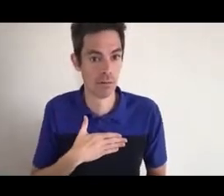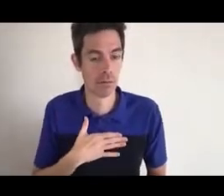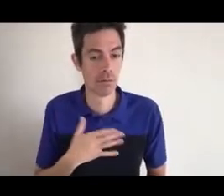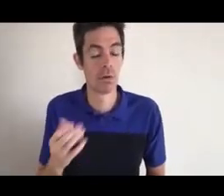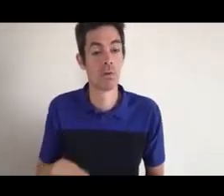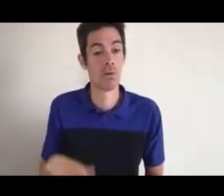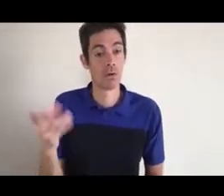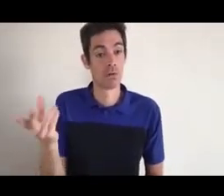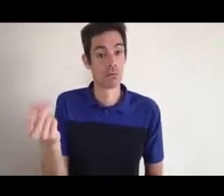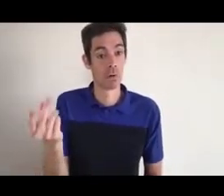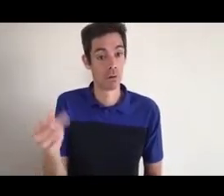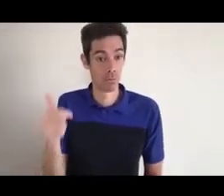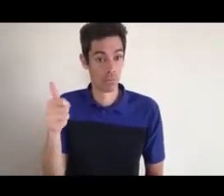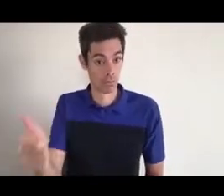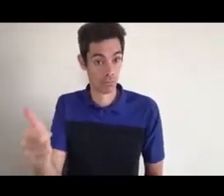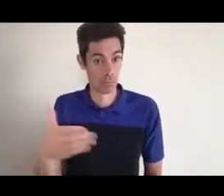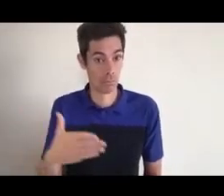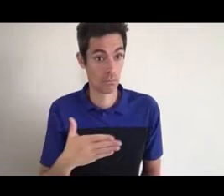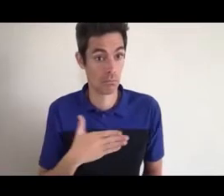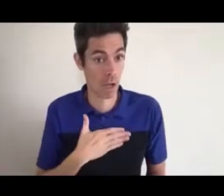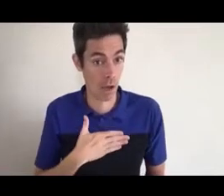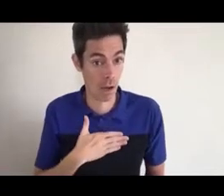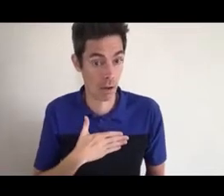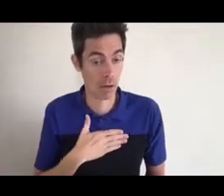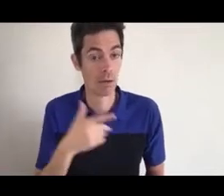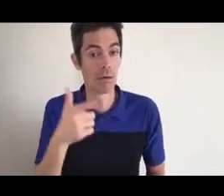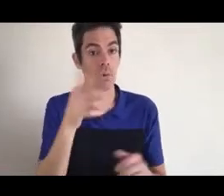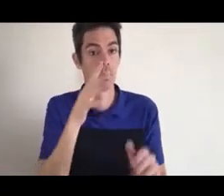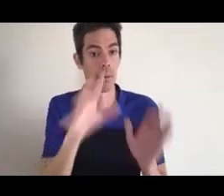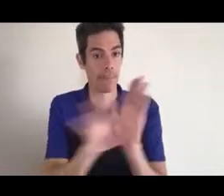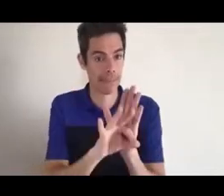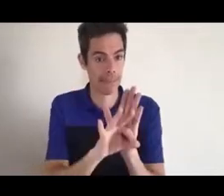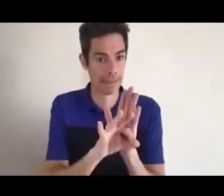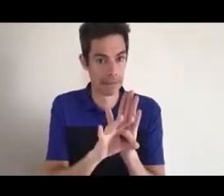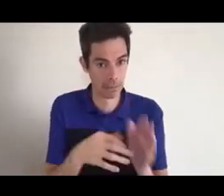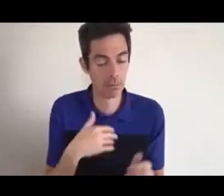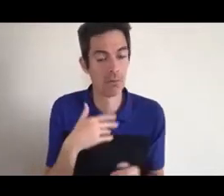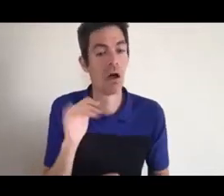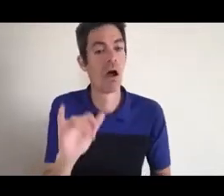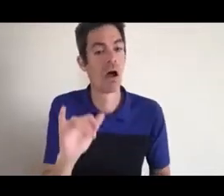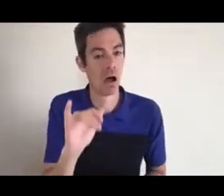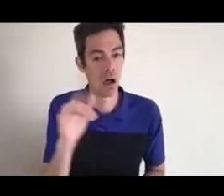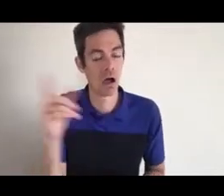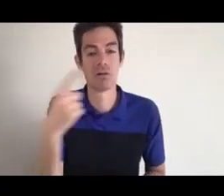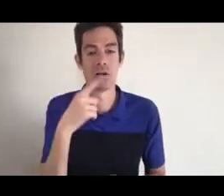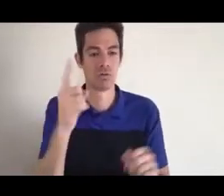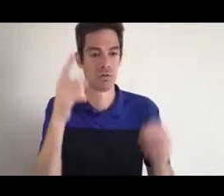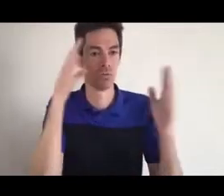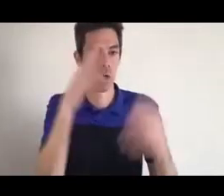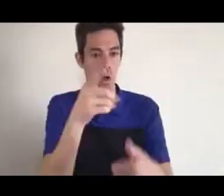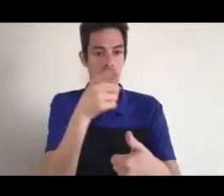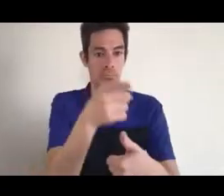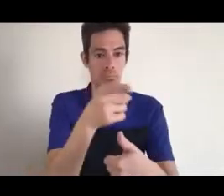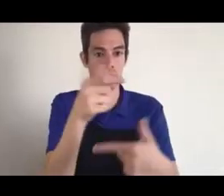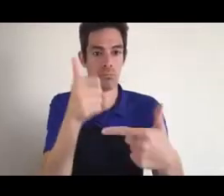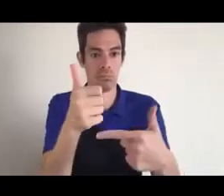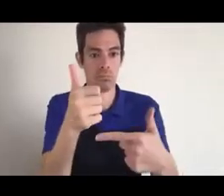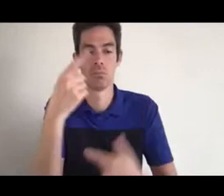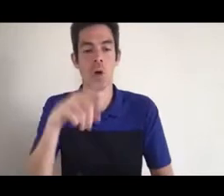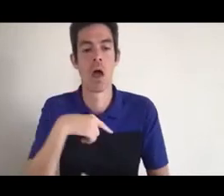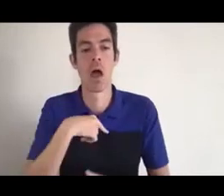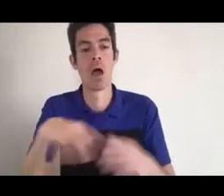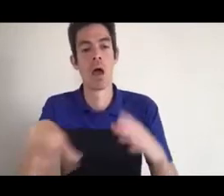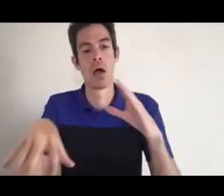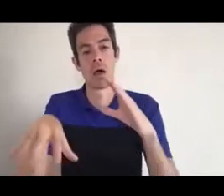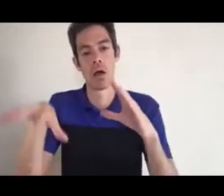point, mine. So dog itself, mine. So which one would you choose? And I thought, oh, okay. So they just